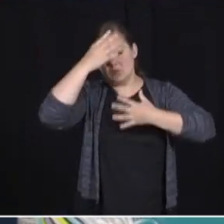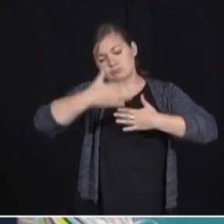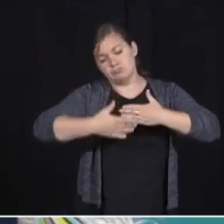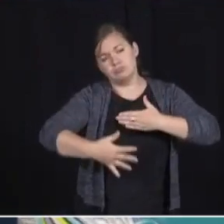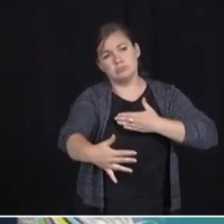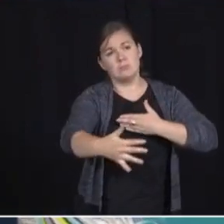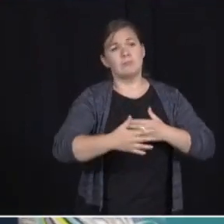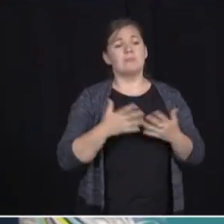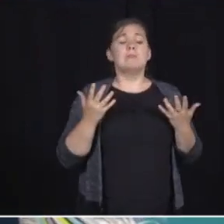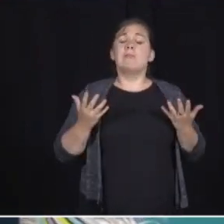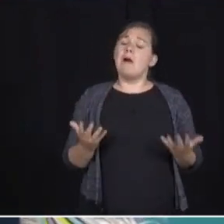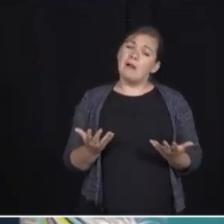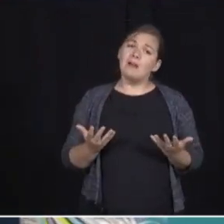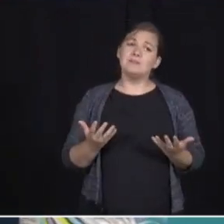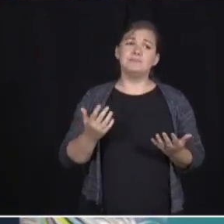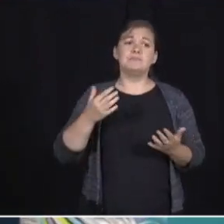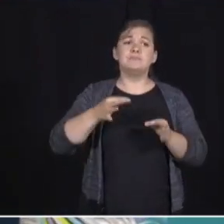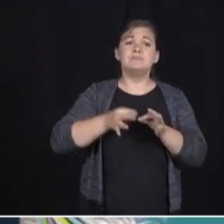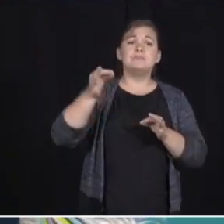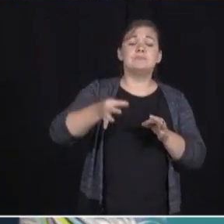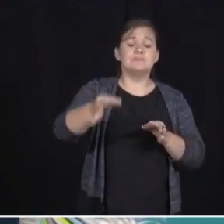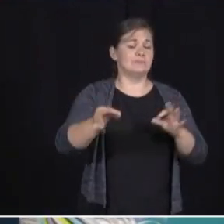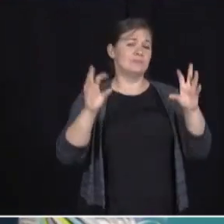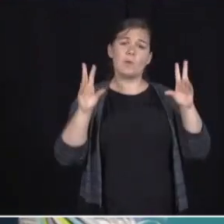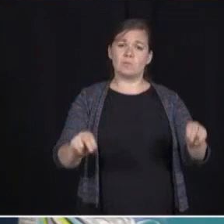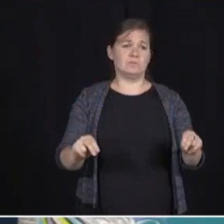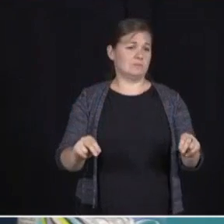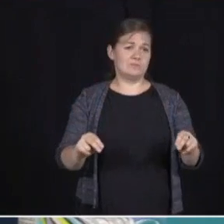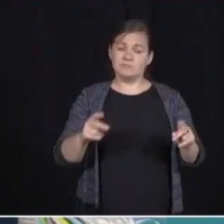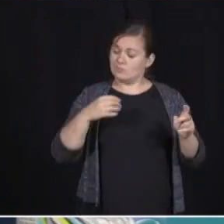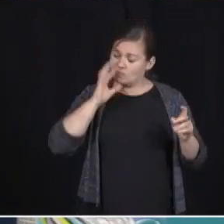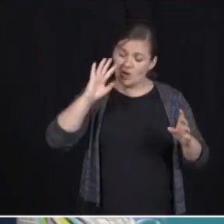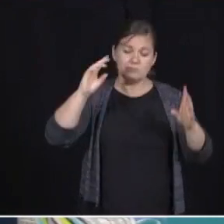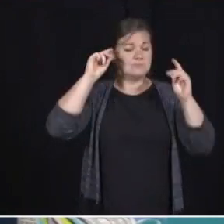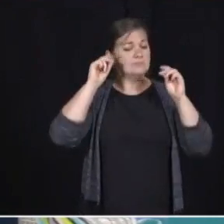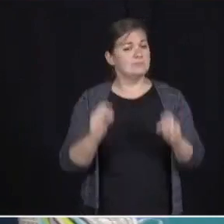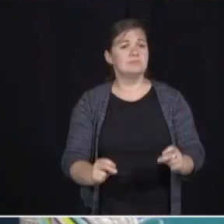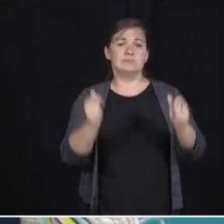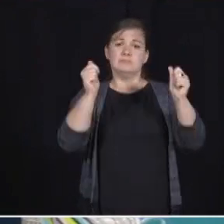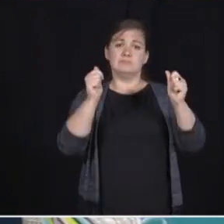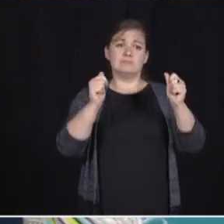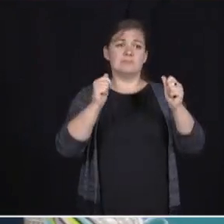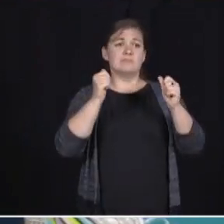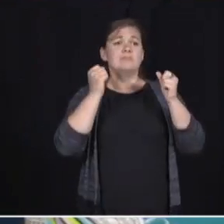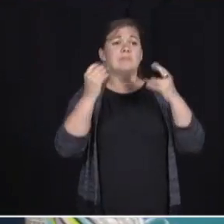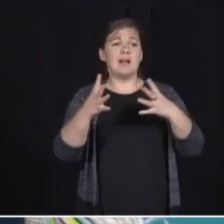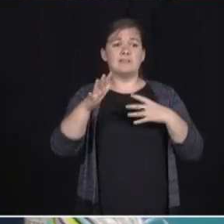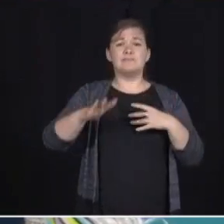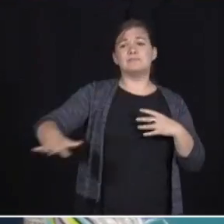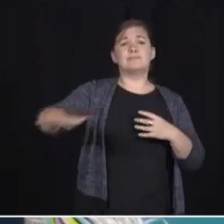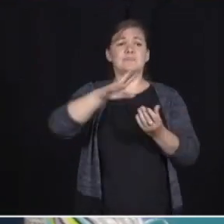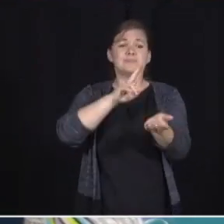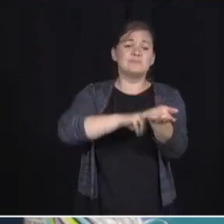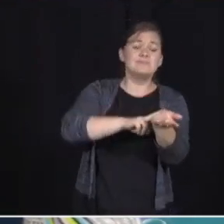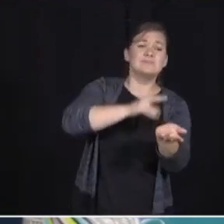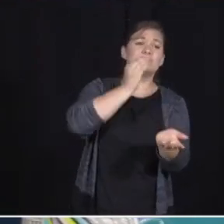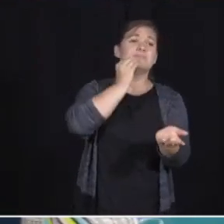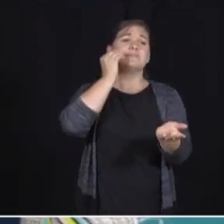believe in waiting. Let's make a move. A lot of long-term care homes are in desperate need of the